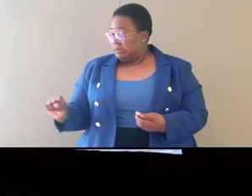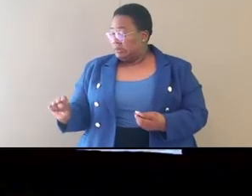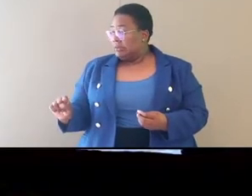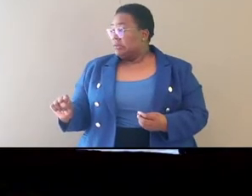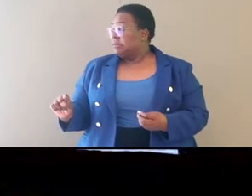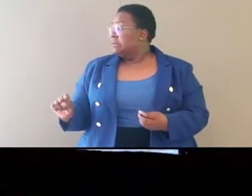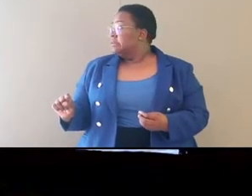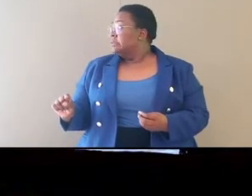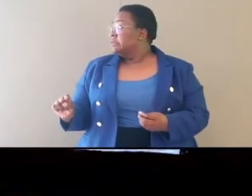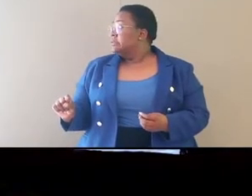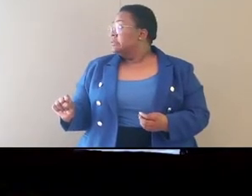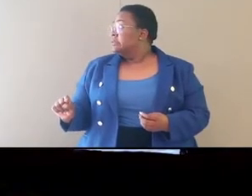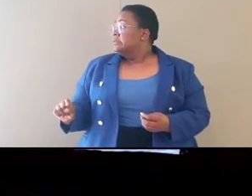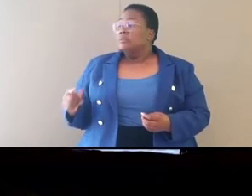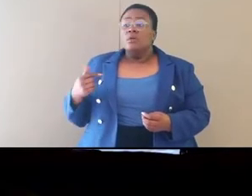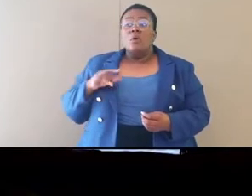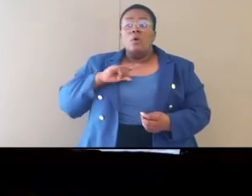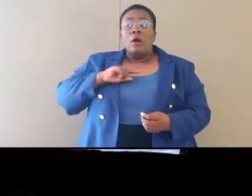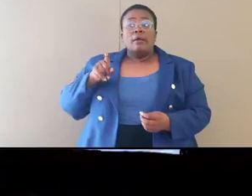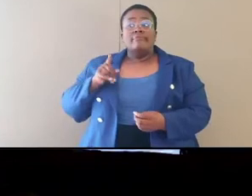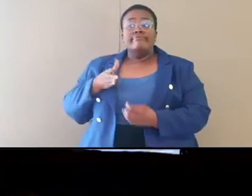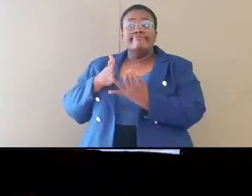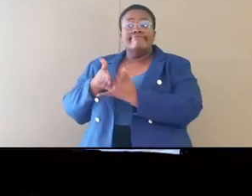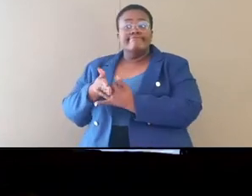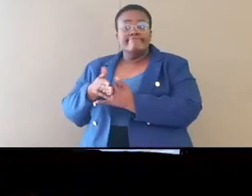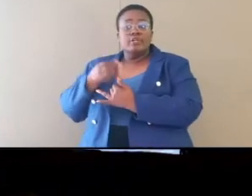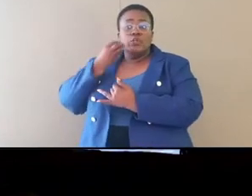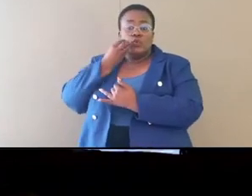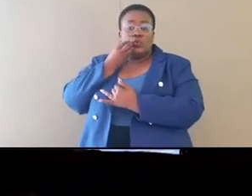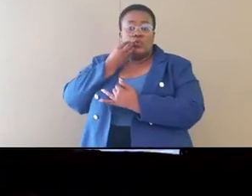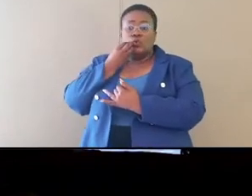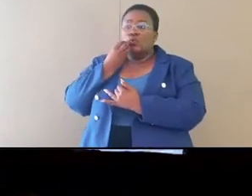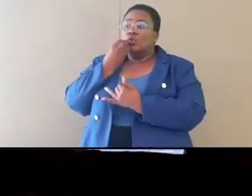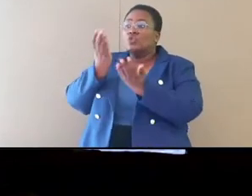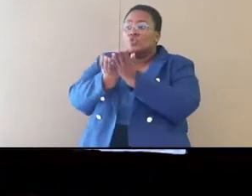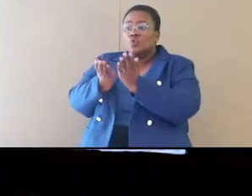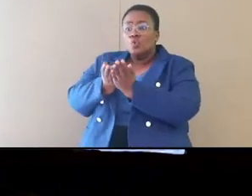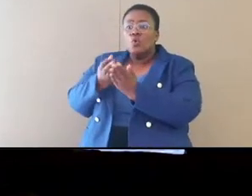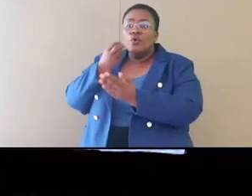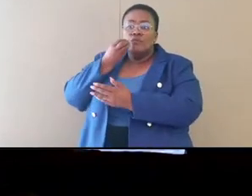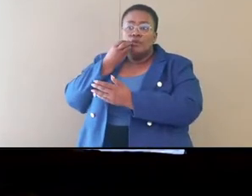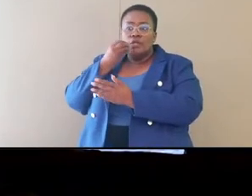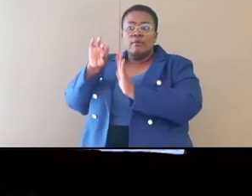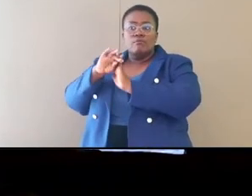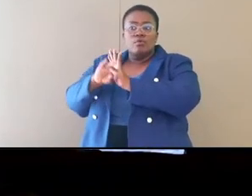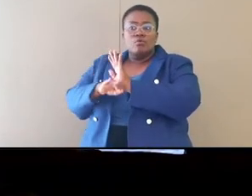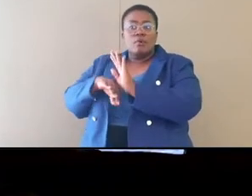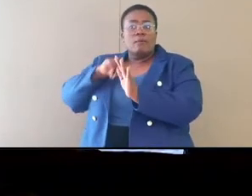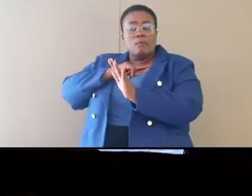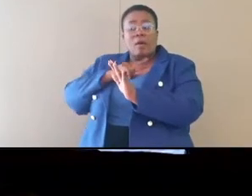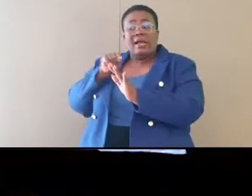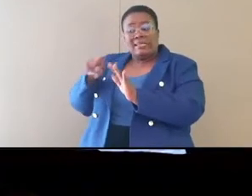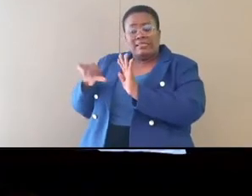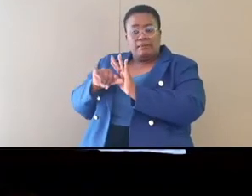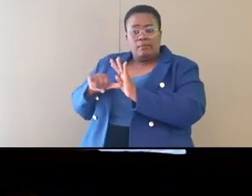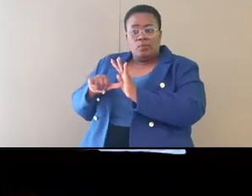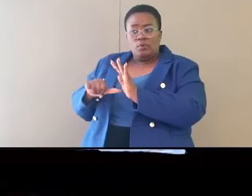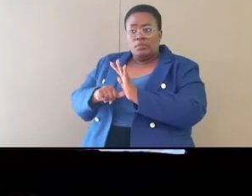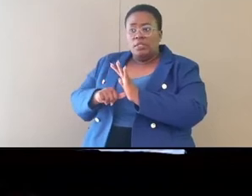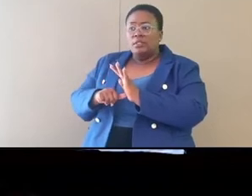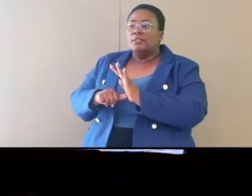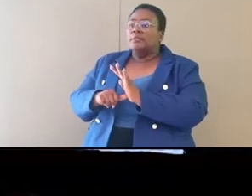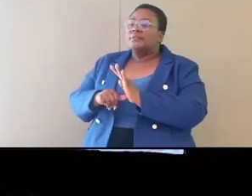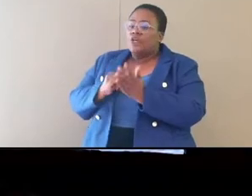with the youngest children, because they don't have access to the school feeding program, because of the importance of nutrition in the early years, which can't be undone,